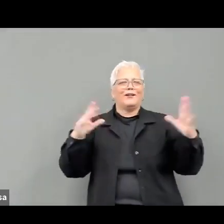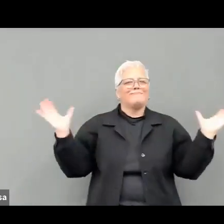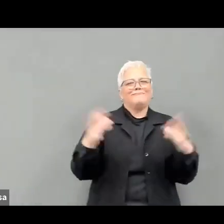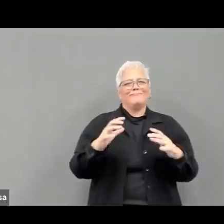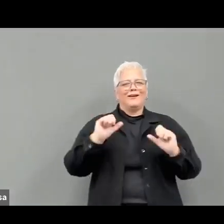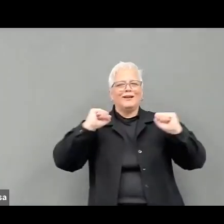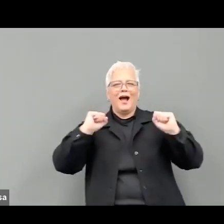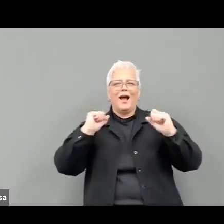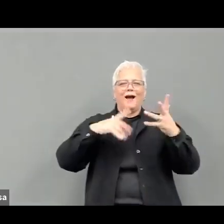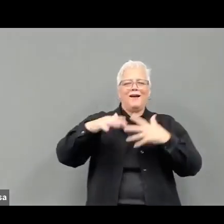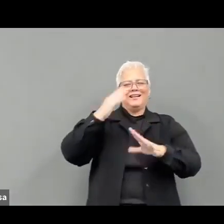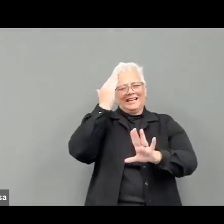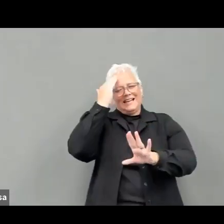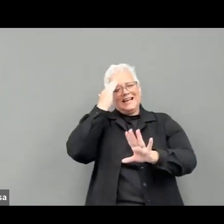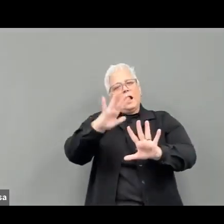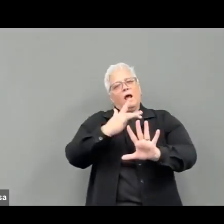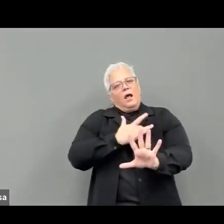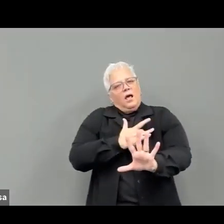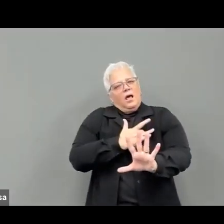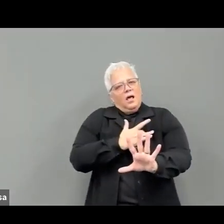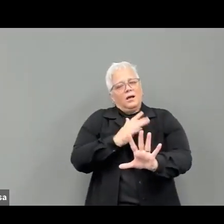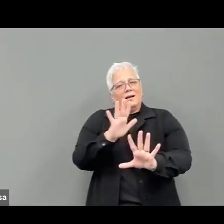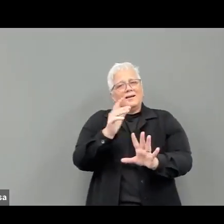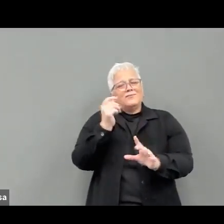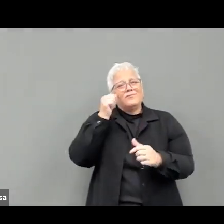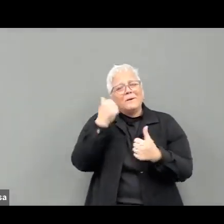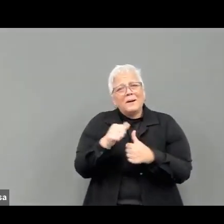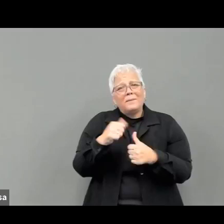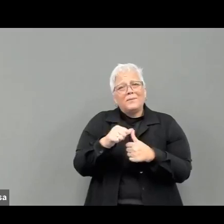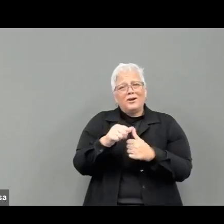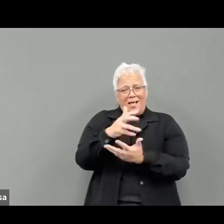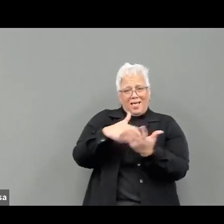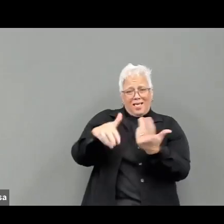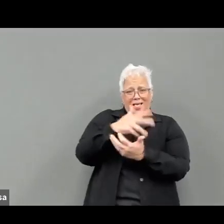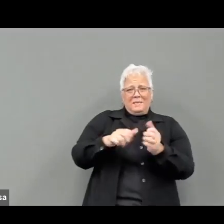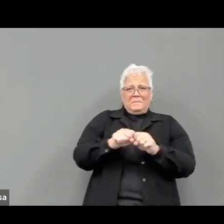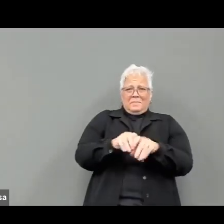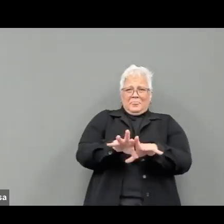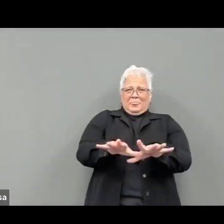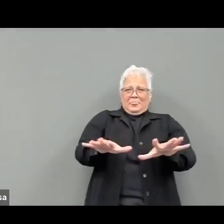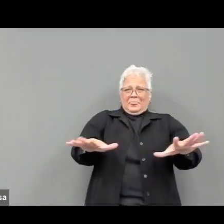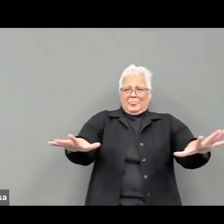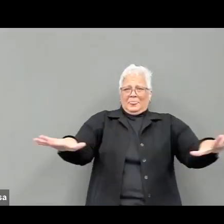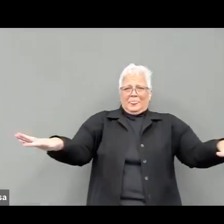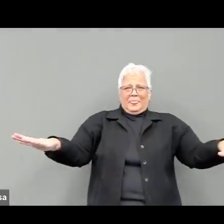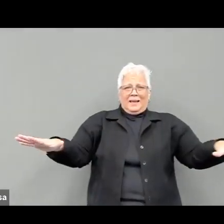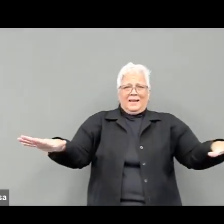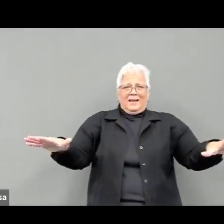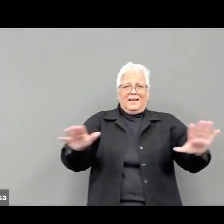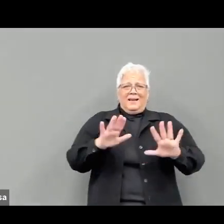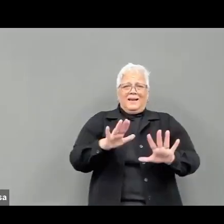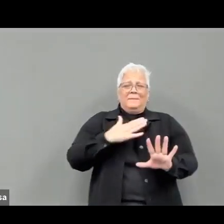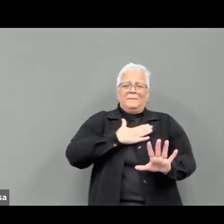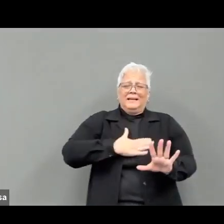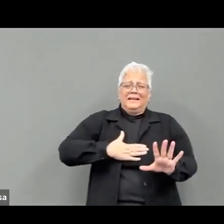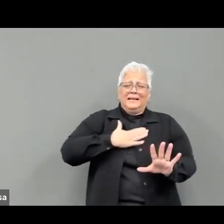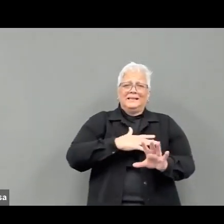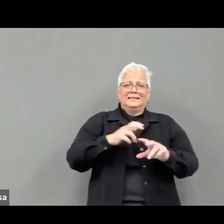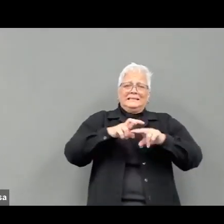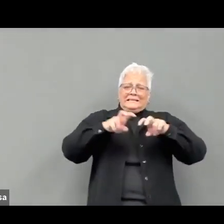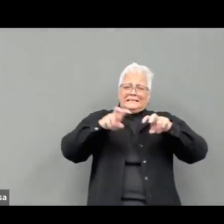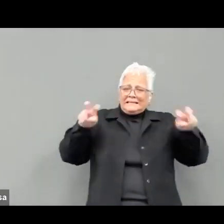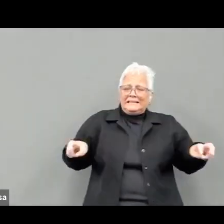the GOAT, while my kids, I know, and it sounds like Dr. Dart, are rooting for the young